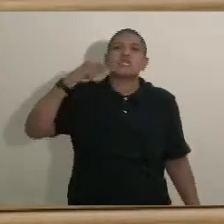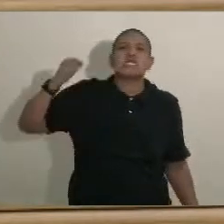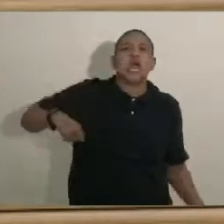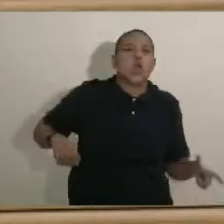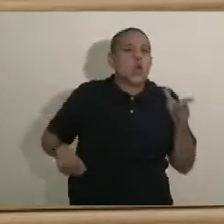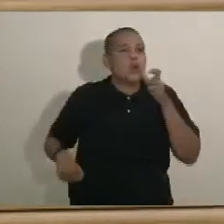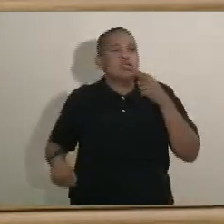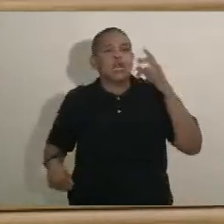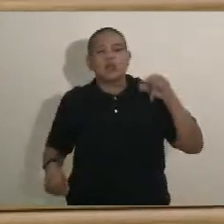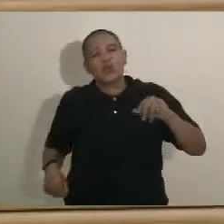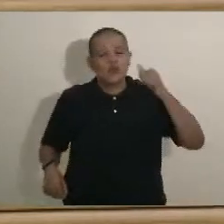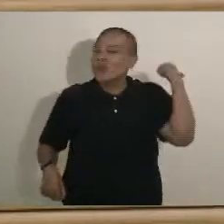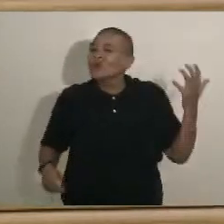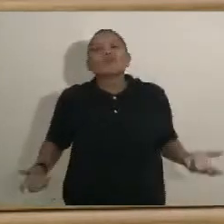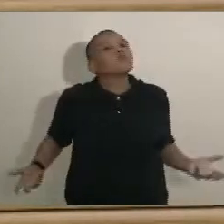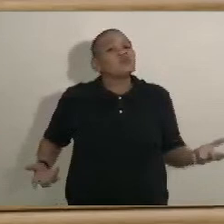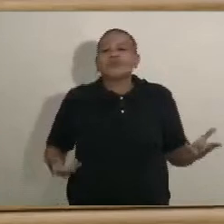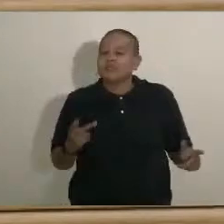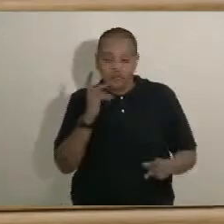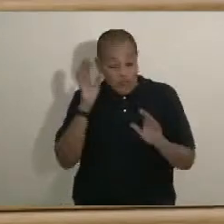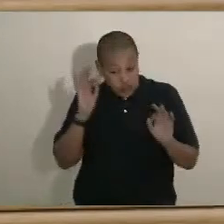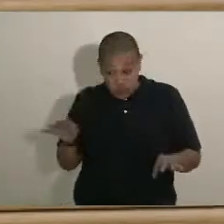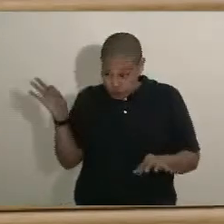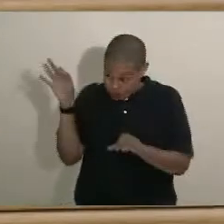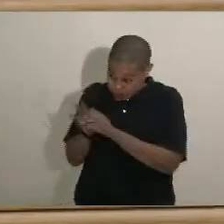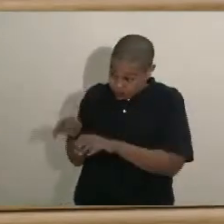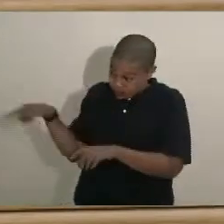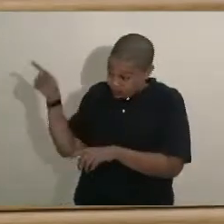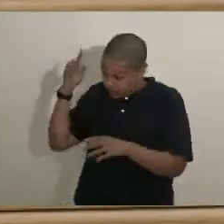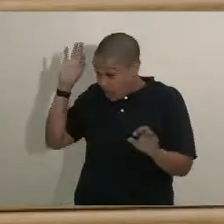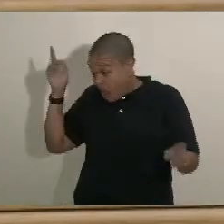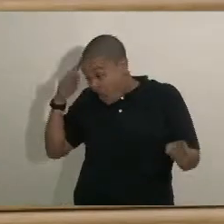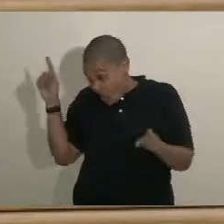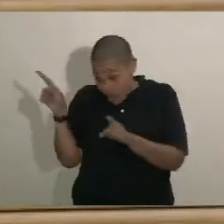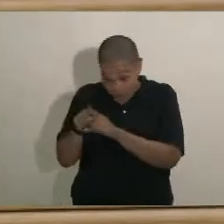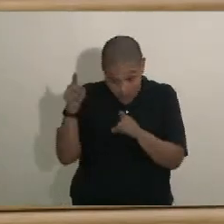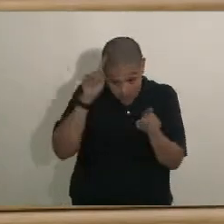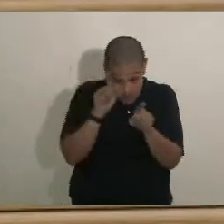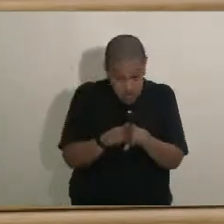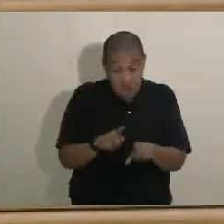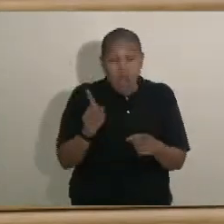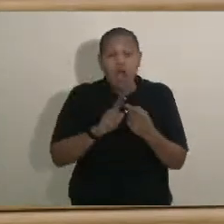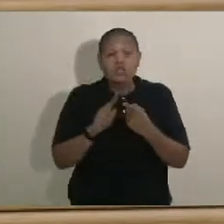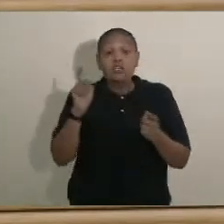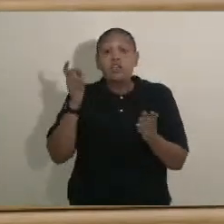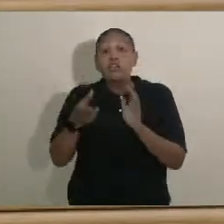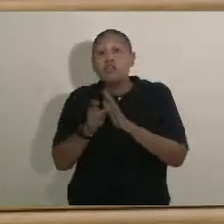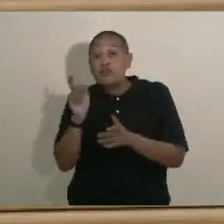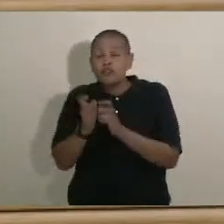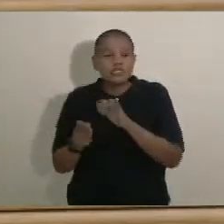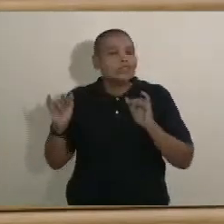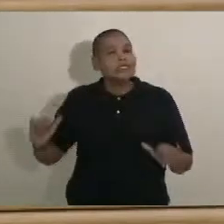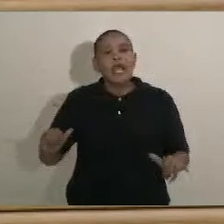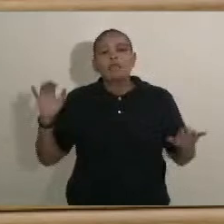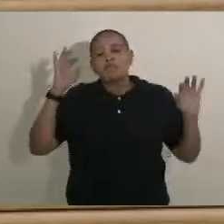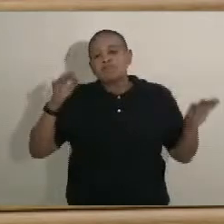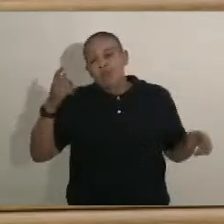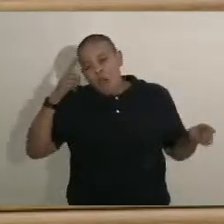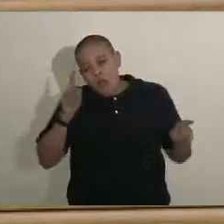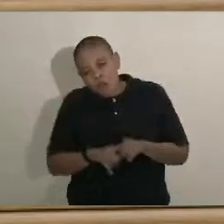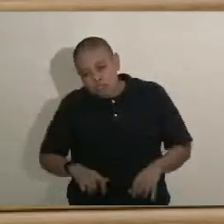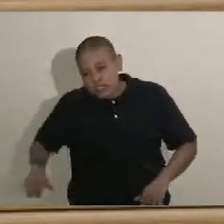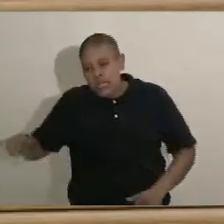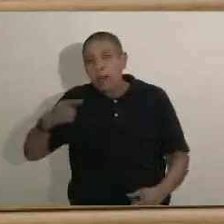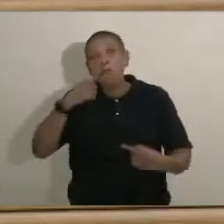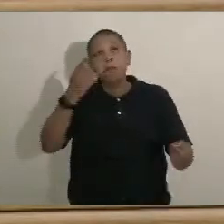work with unless and until there is a review and a change. As I've explained earlier, all the decisions that